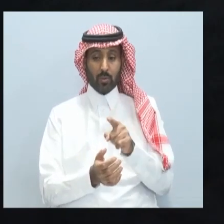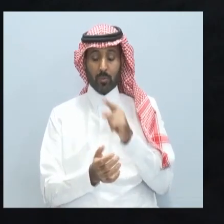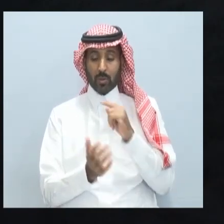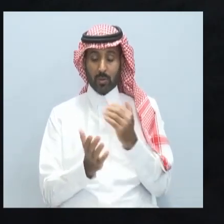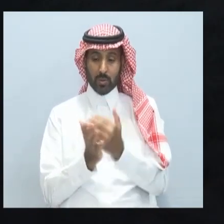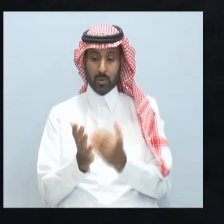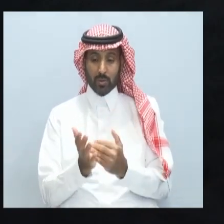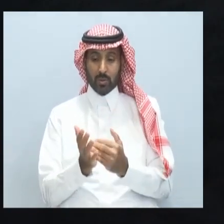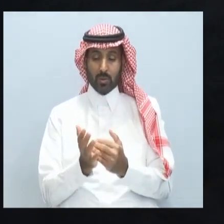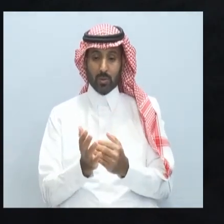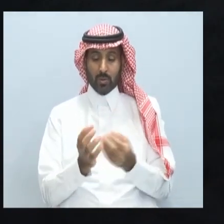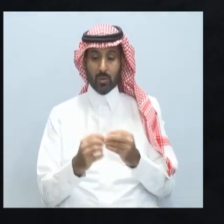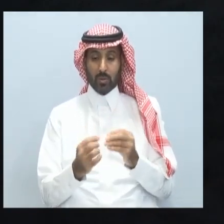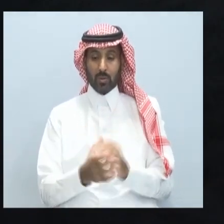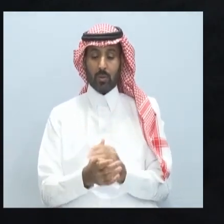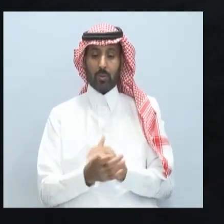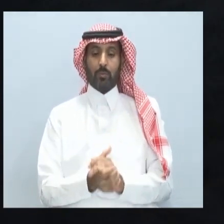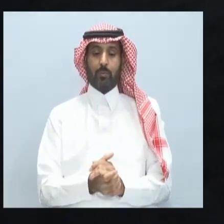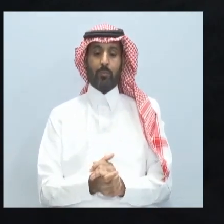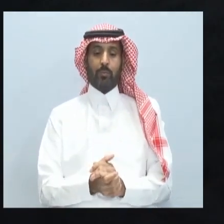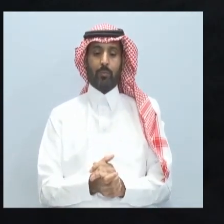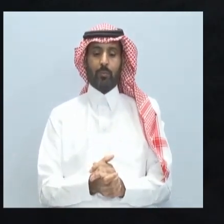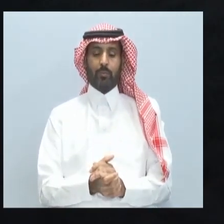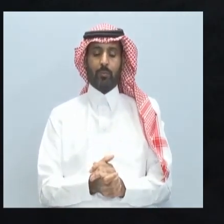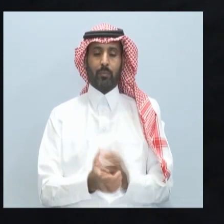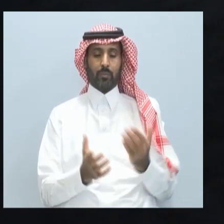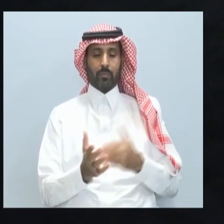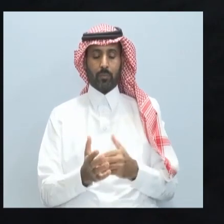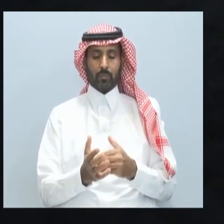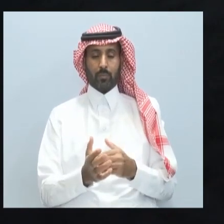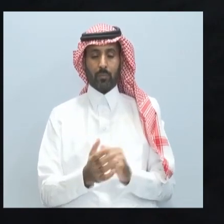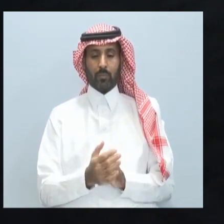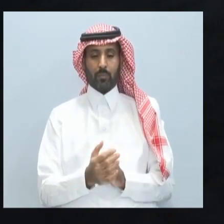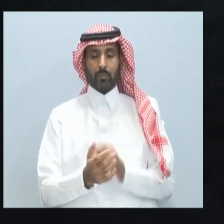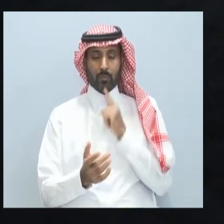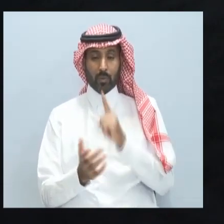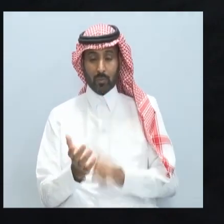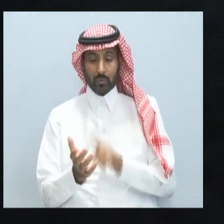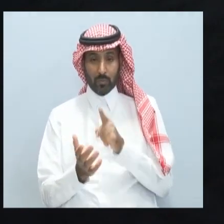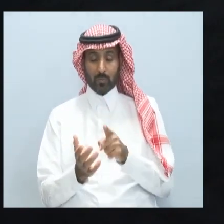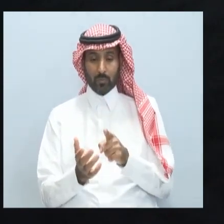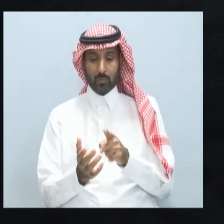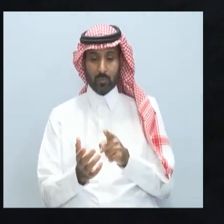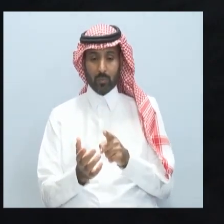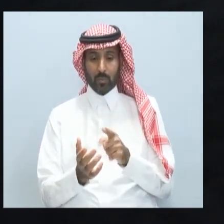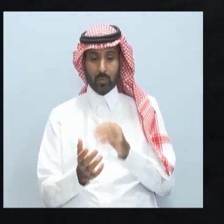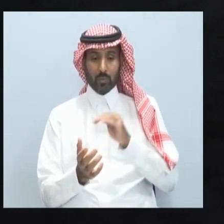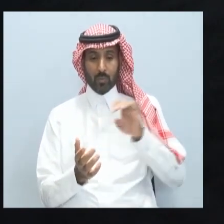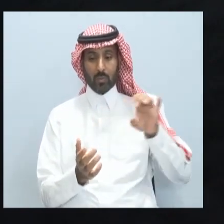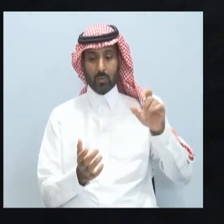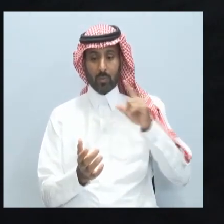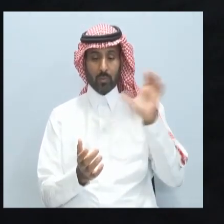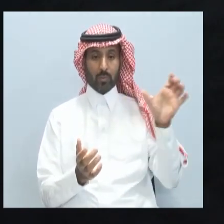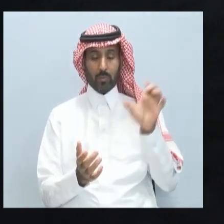essay. So they all can be added. And at the very end, you have to make sure that you used your capital letters